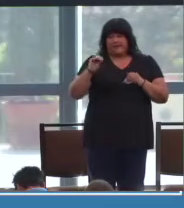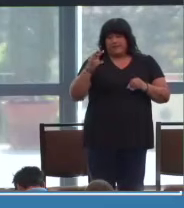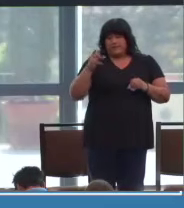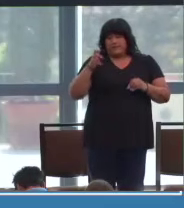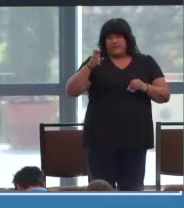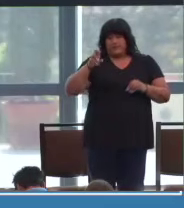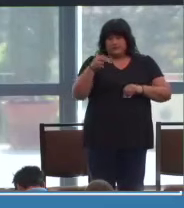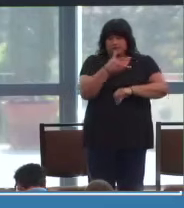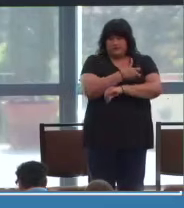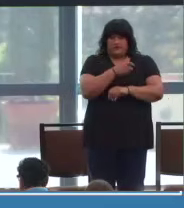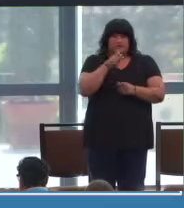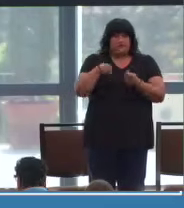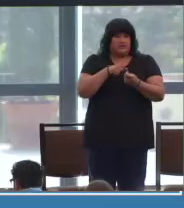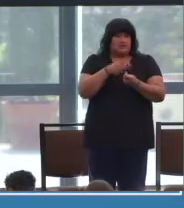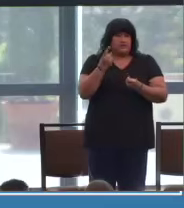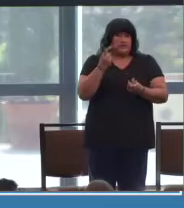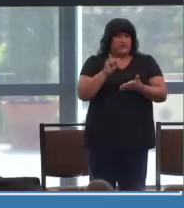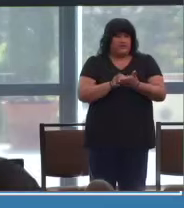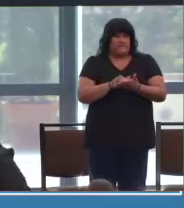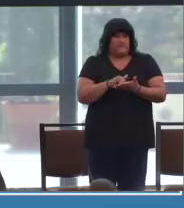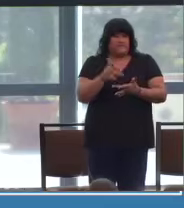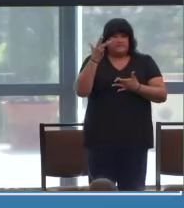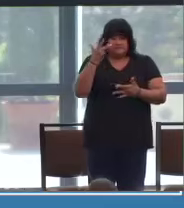has antiphospholipid syndrome.